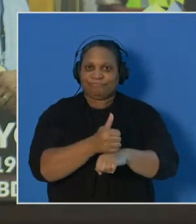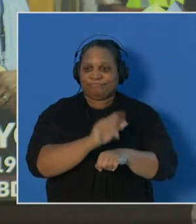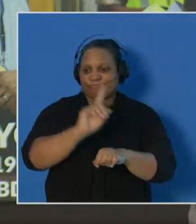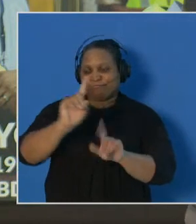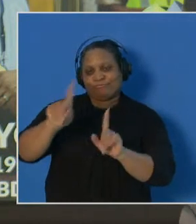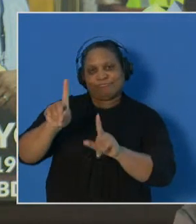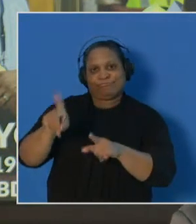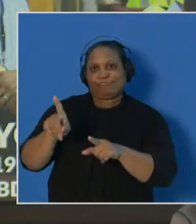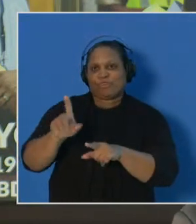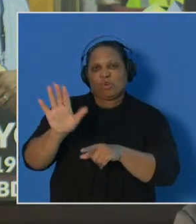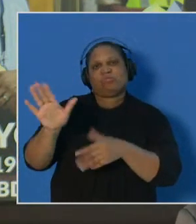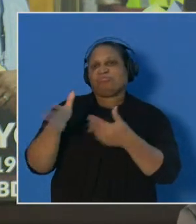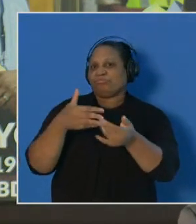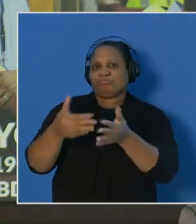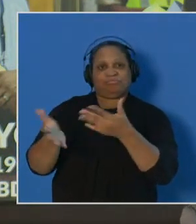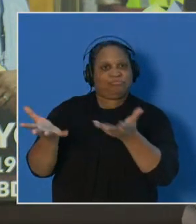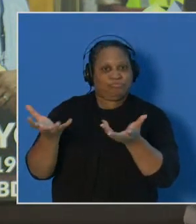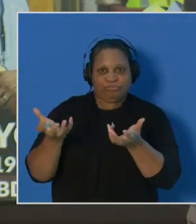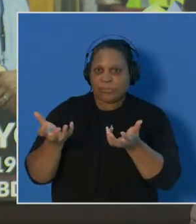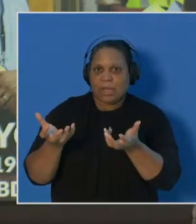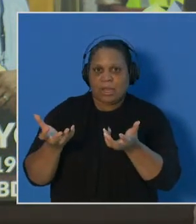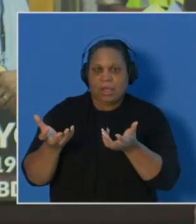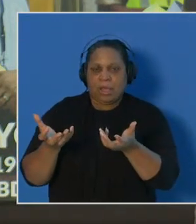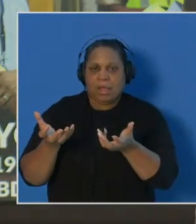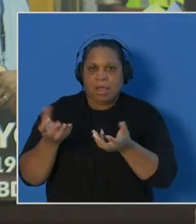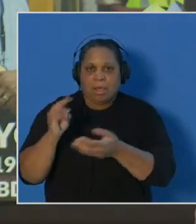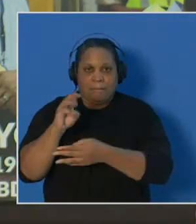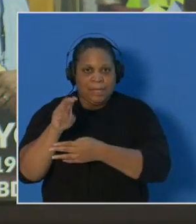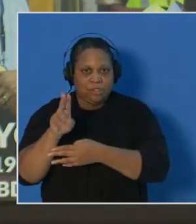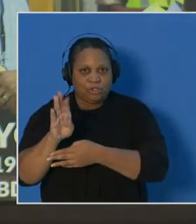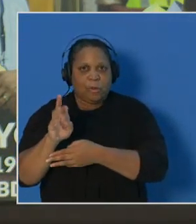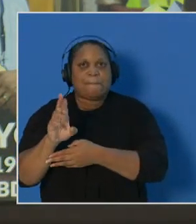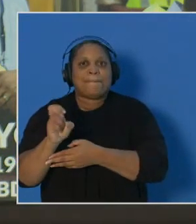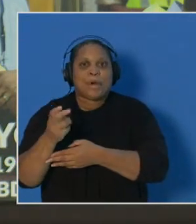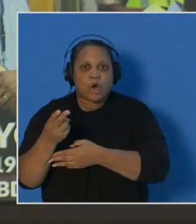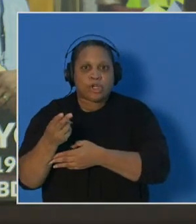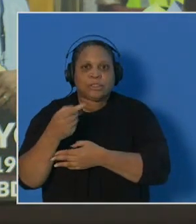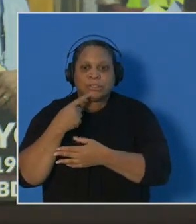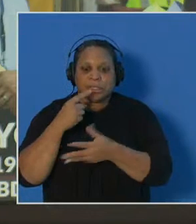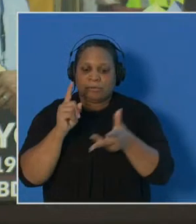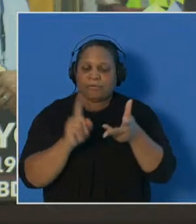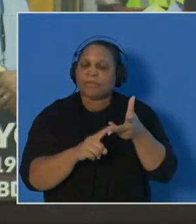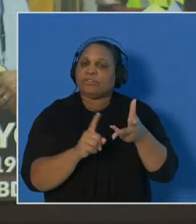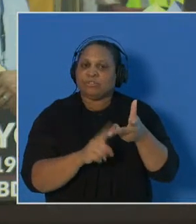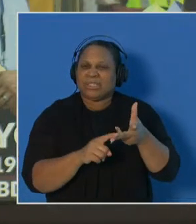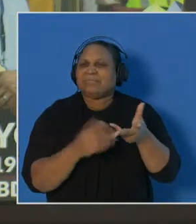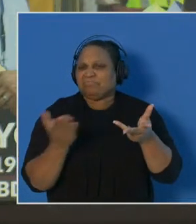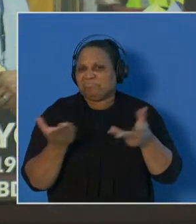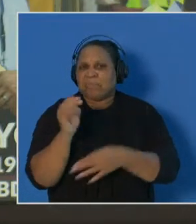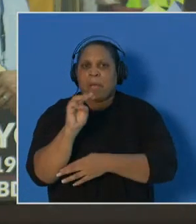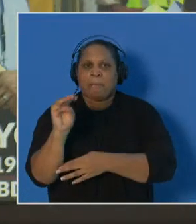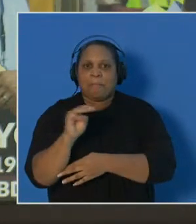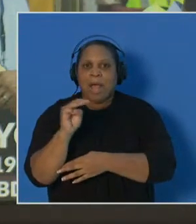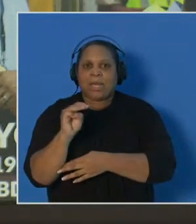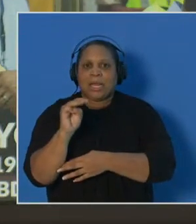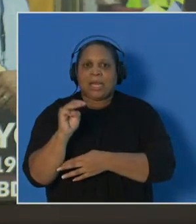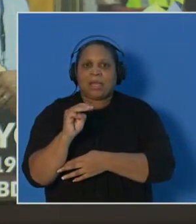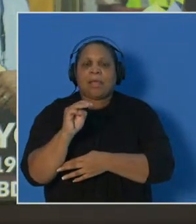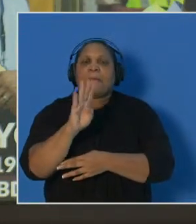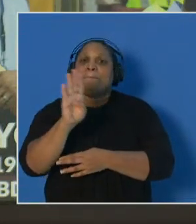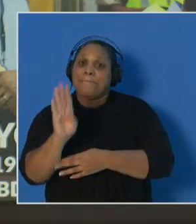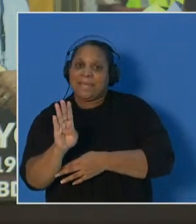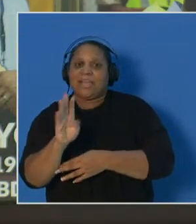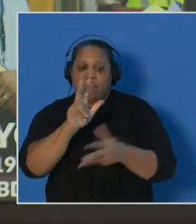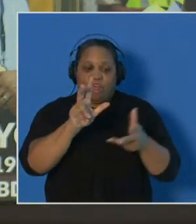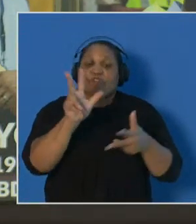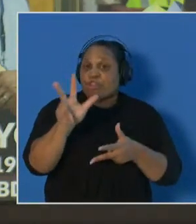get tested at your convenience. Minister Birch had stated about phase 3 when he was here on Monday, phase 3B, and this